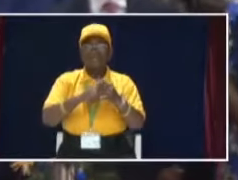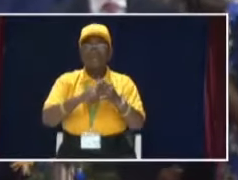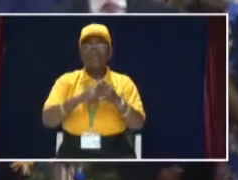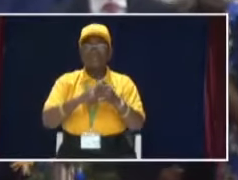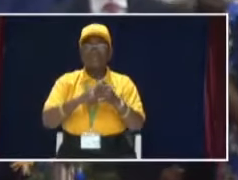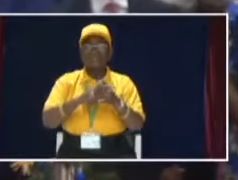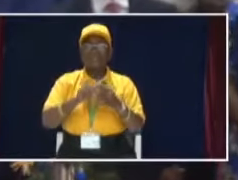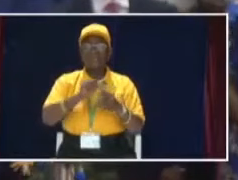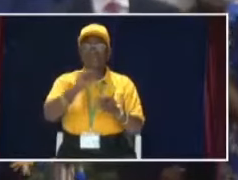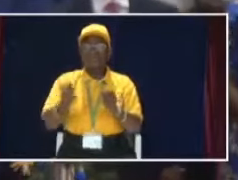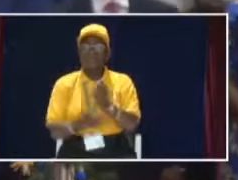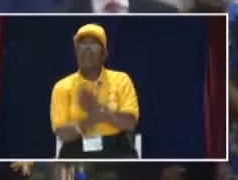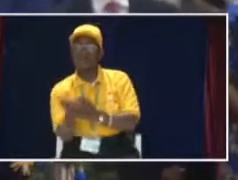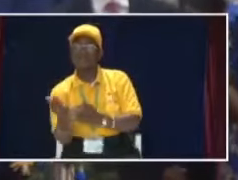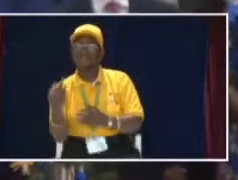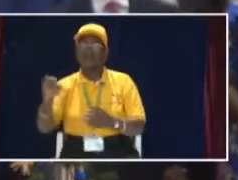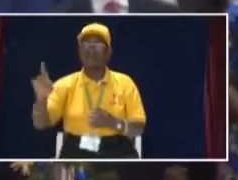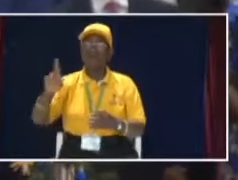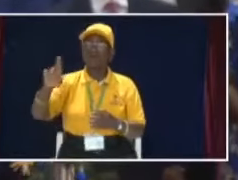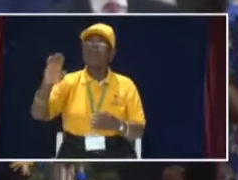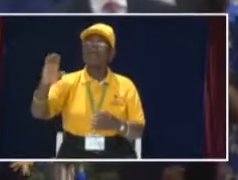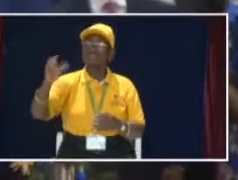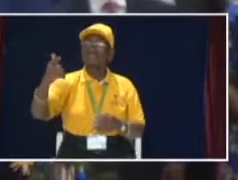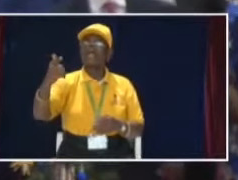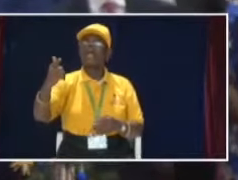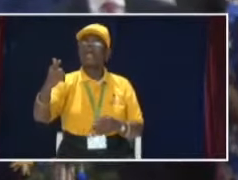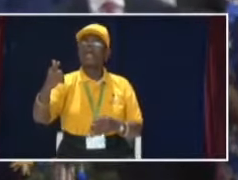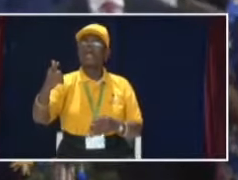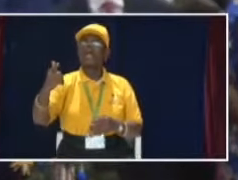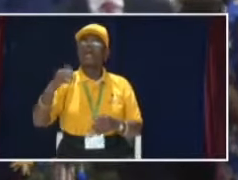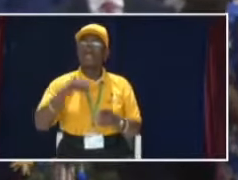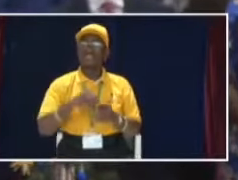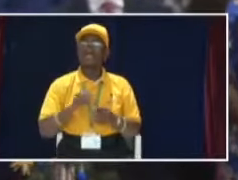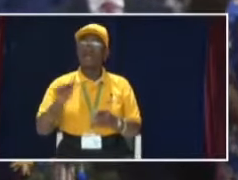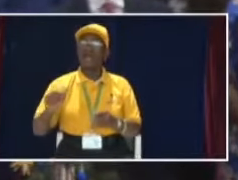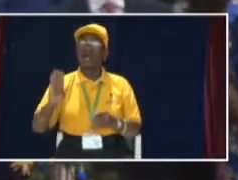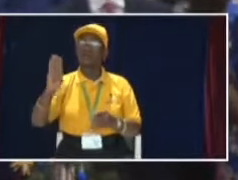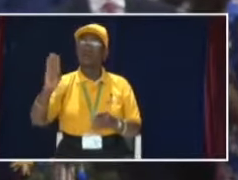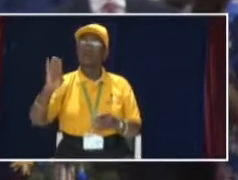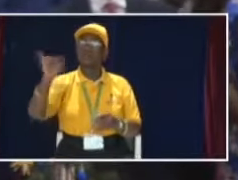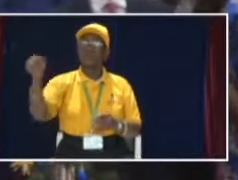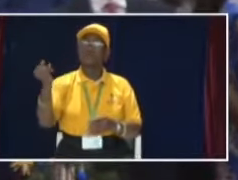a branch of the Redeemed Christian Church of God in Abuja.